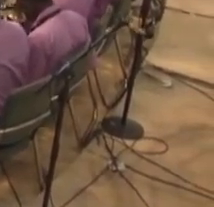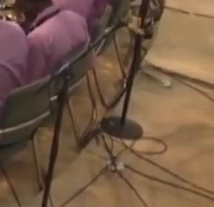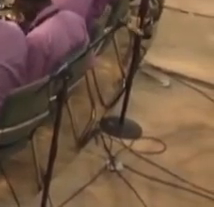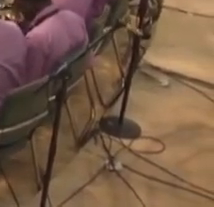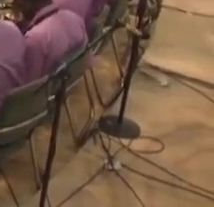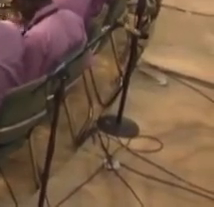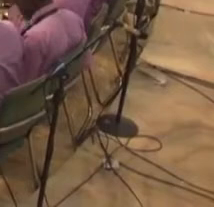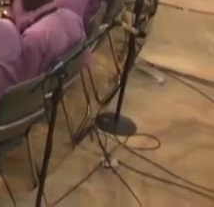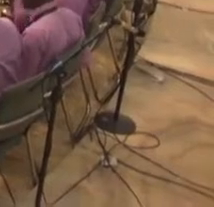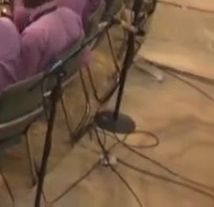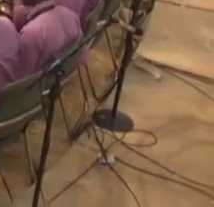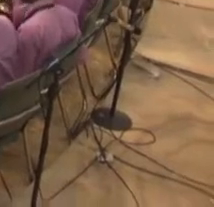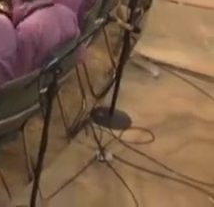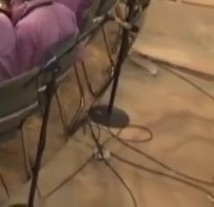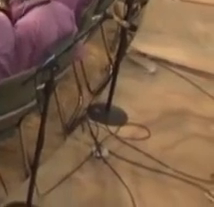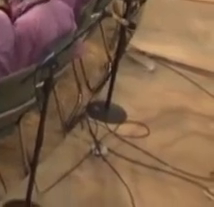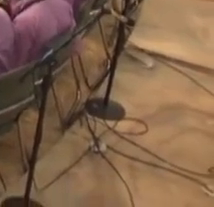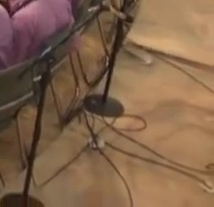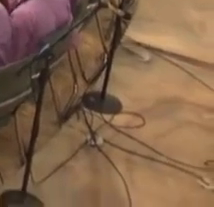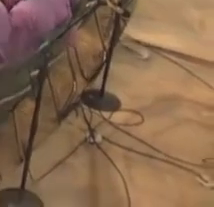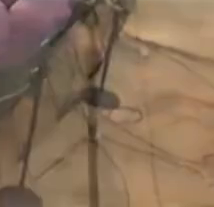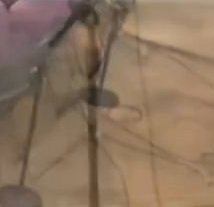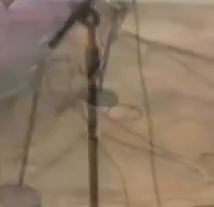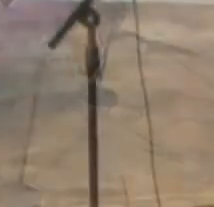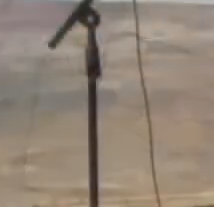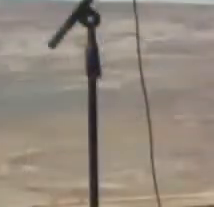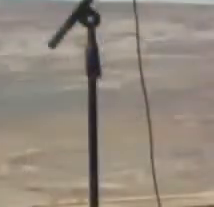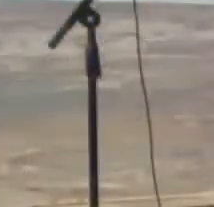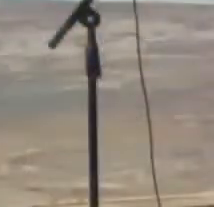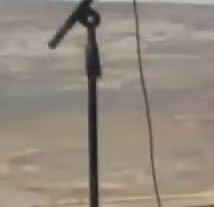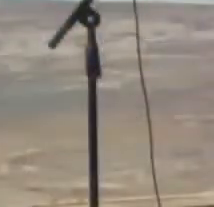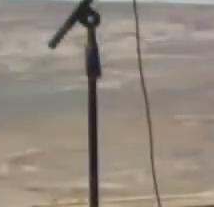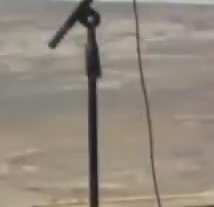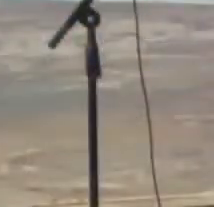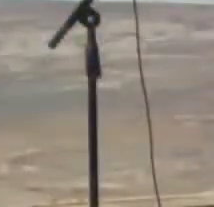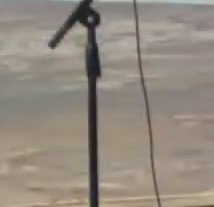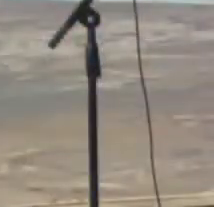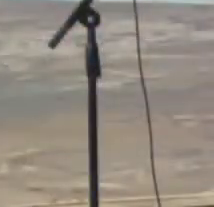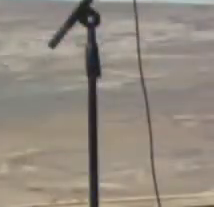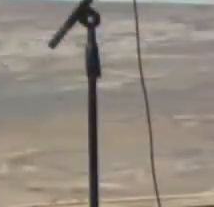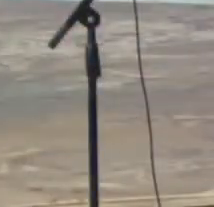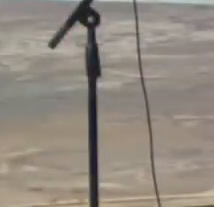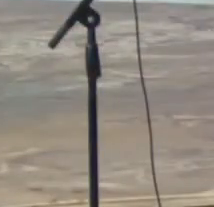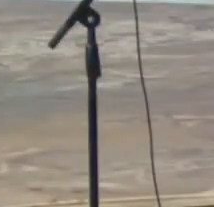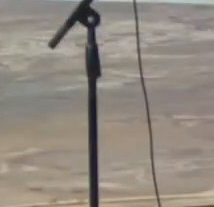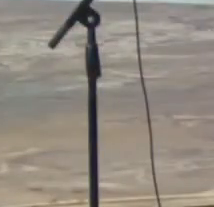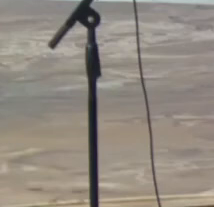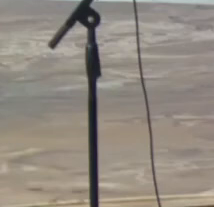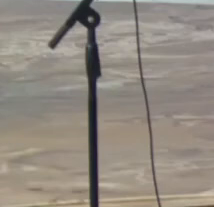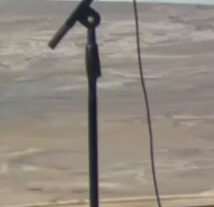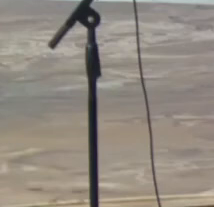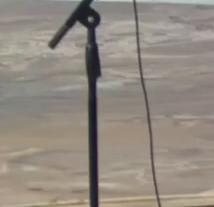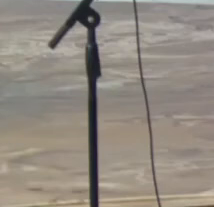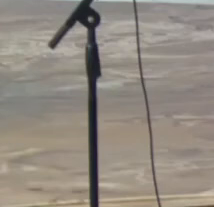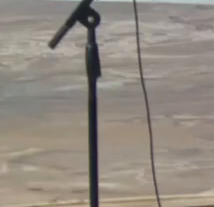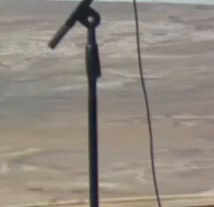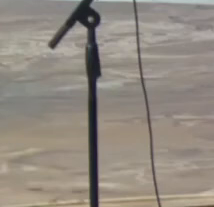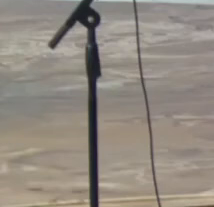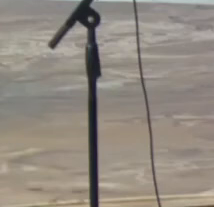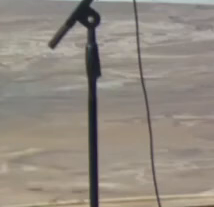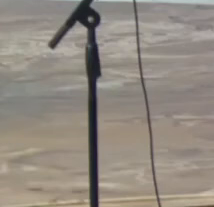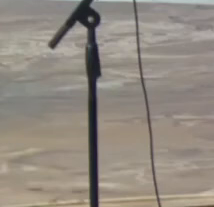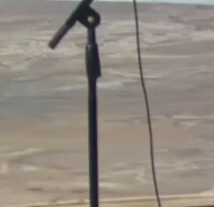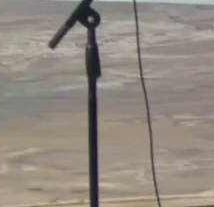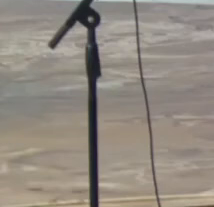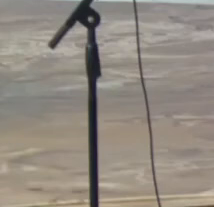clouds unfold their wings of strife, when the strong tides lift and the cables